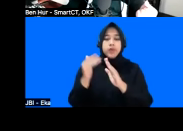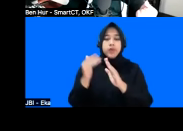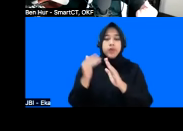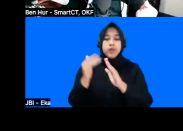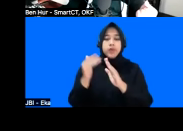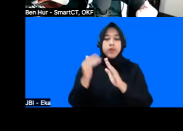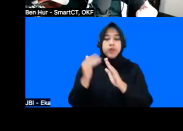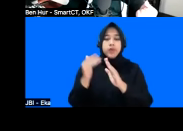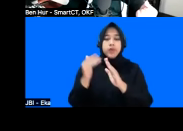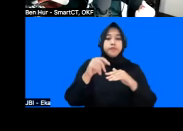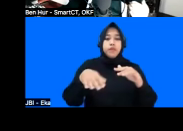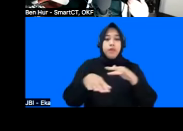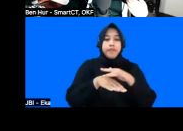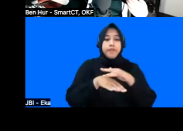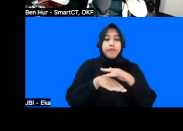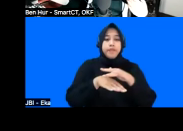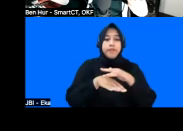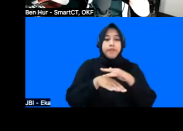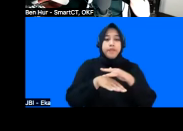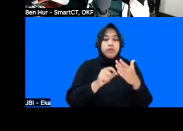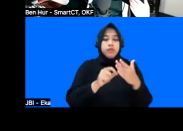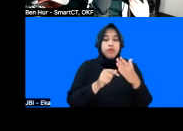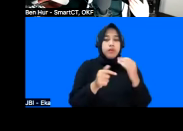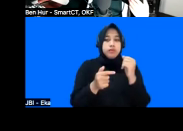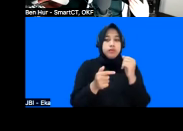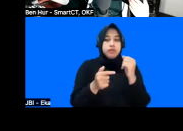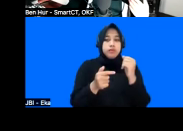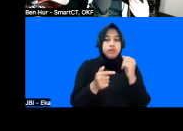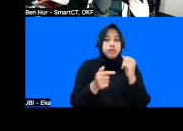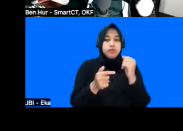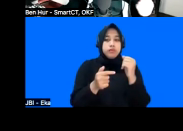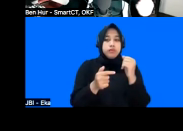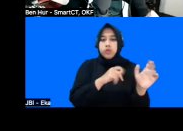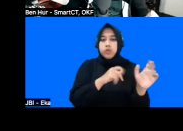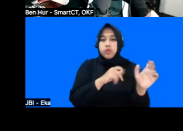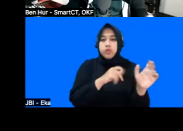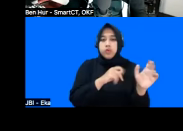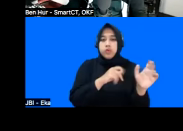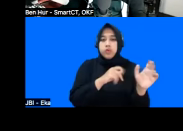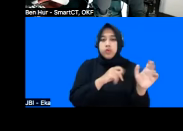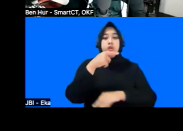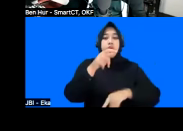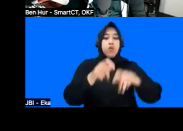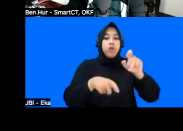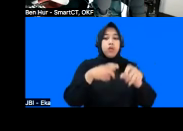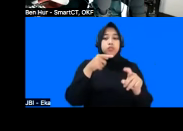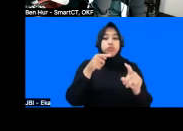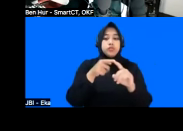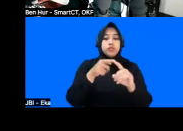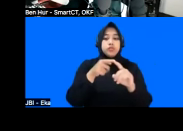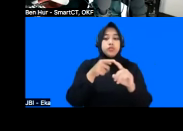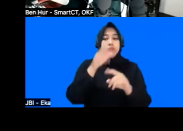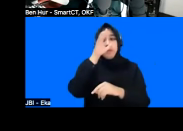to understand how data affects them and how, you know, how data is used in the modern world, in the digital